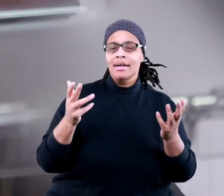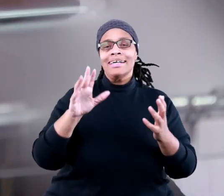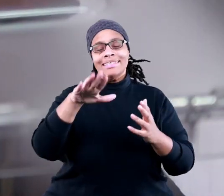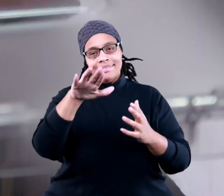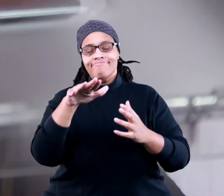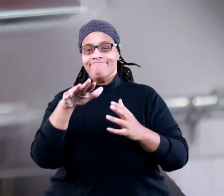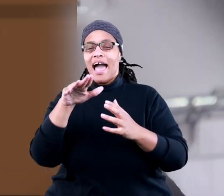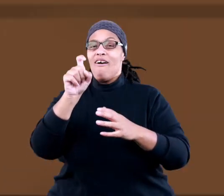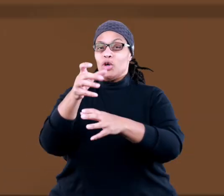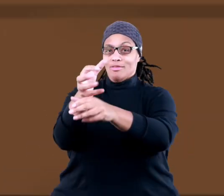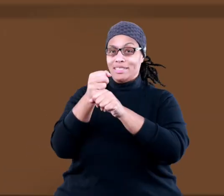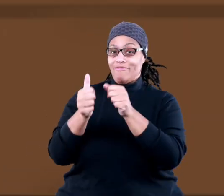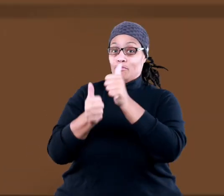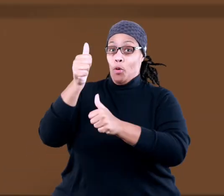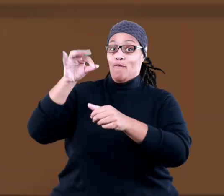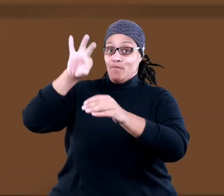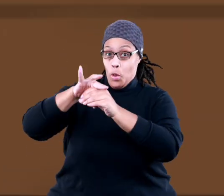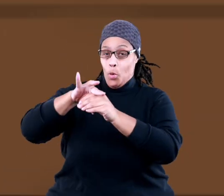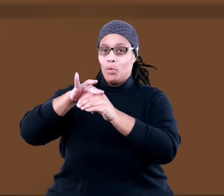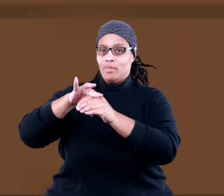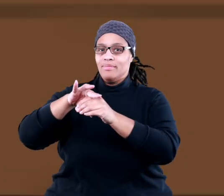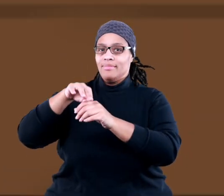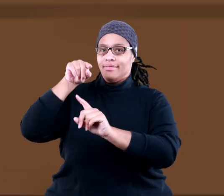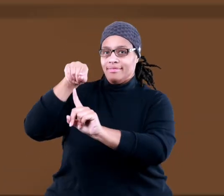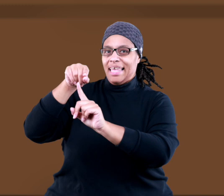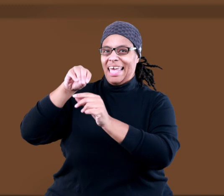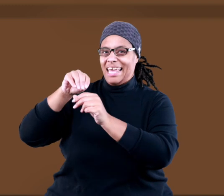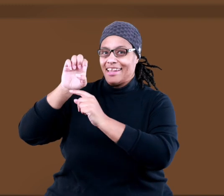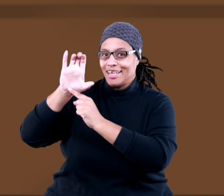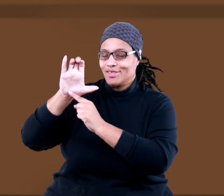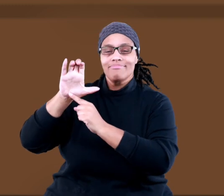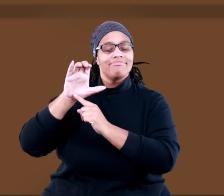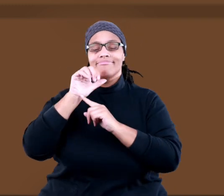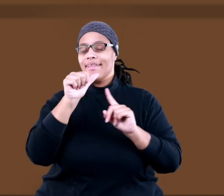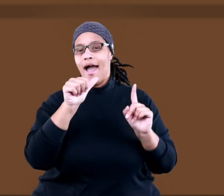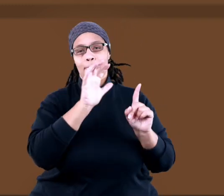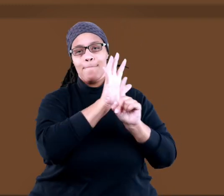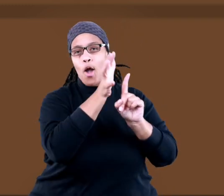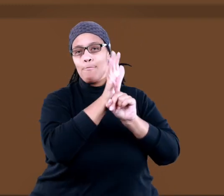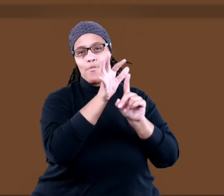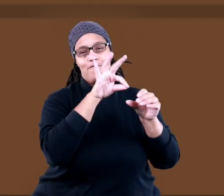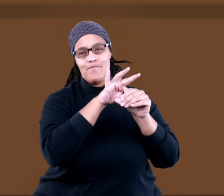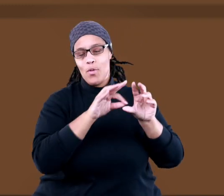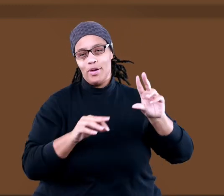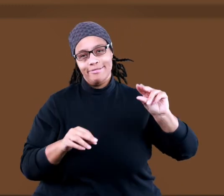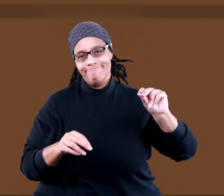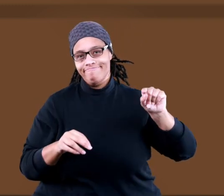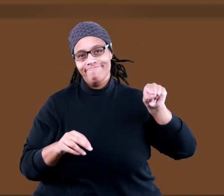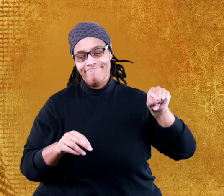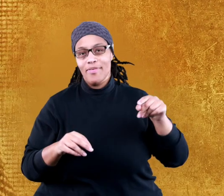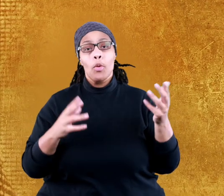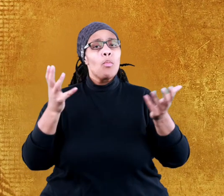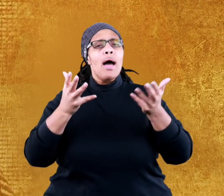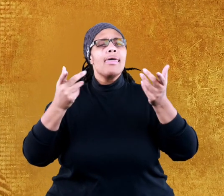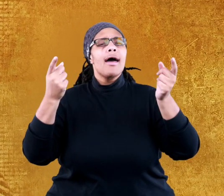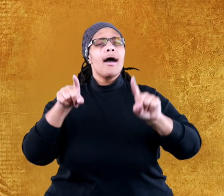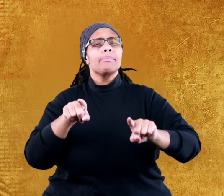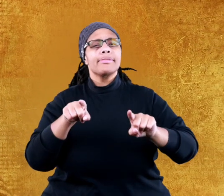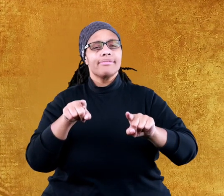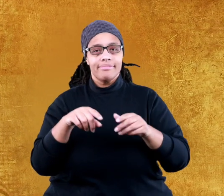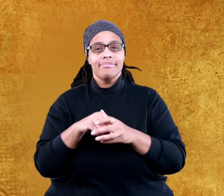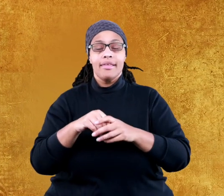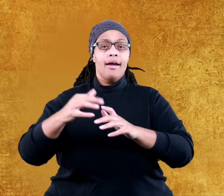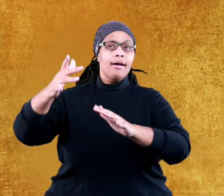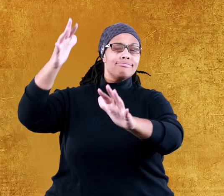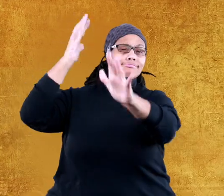Well, yes, but they have to receive the most votes in the Electoral College, not the popular vote. Here's what